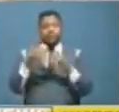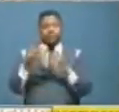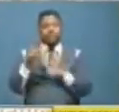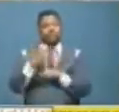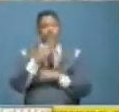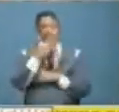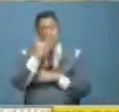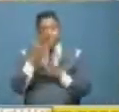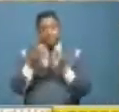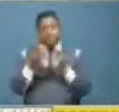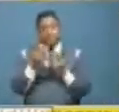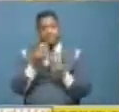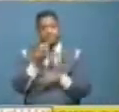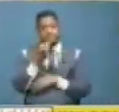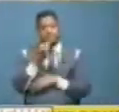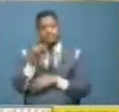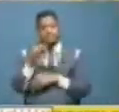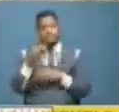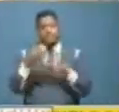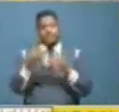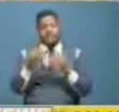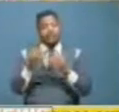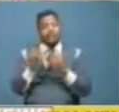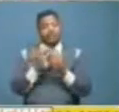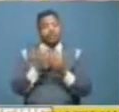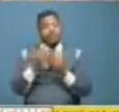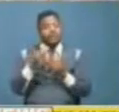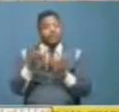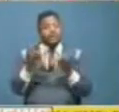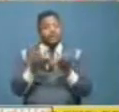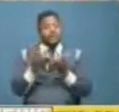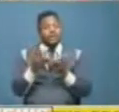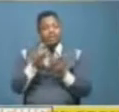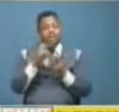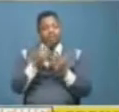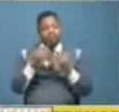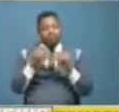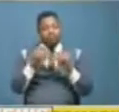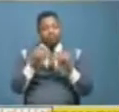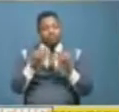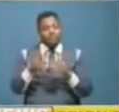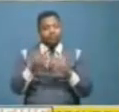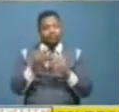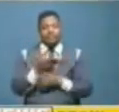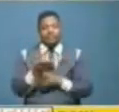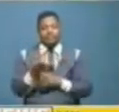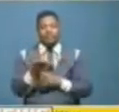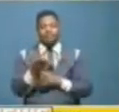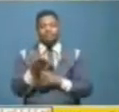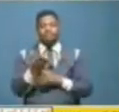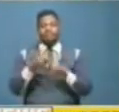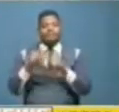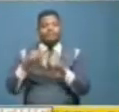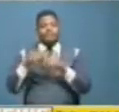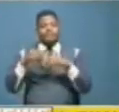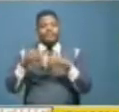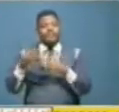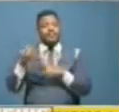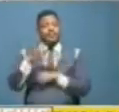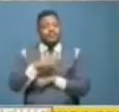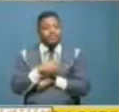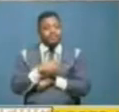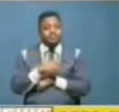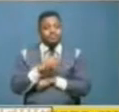the Asesewa market. However, a handful of the traders sell their items at the market daily,